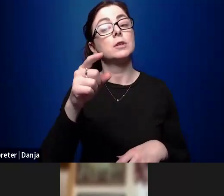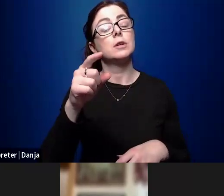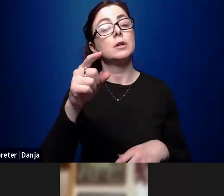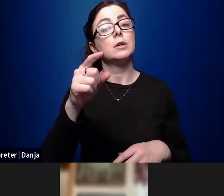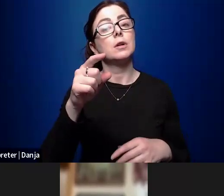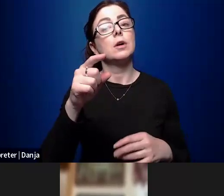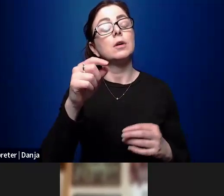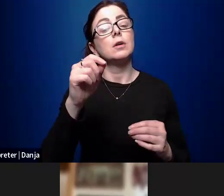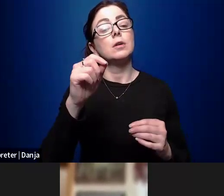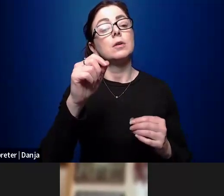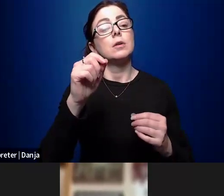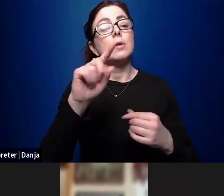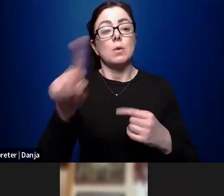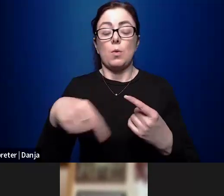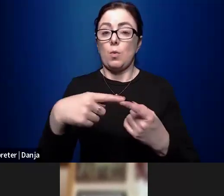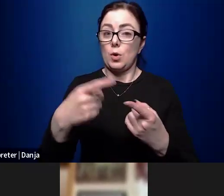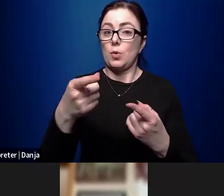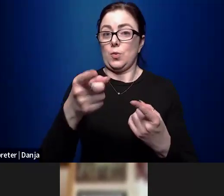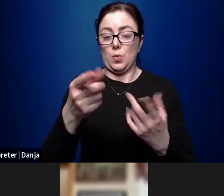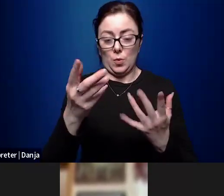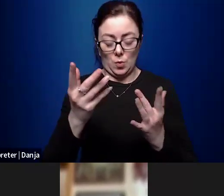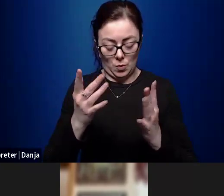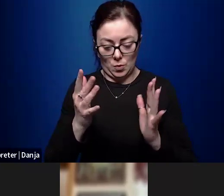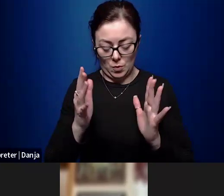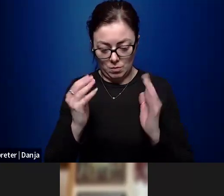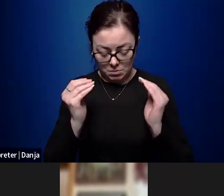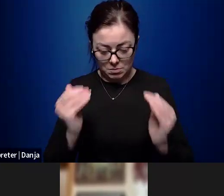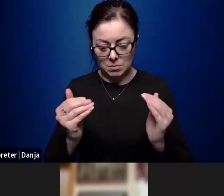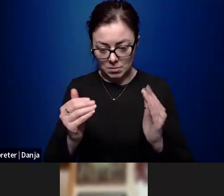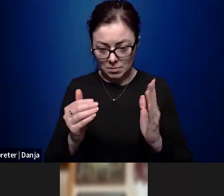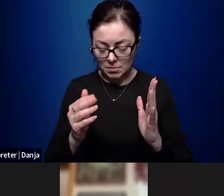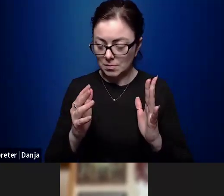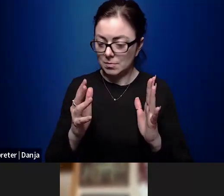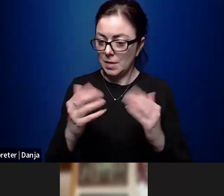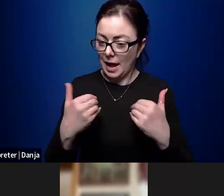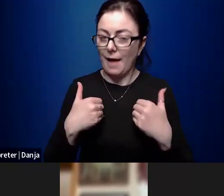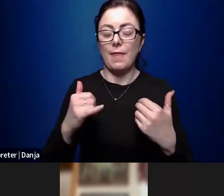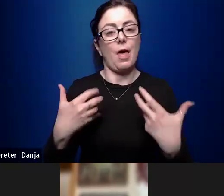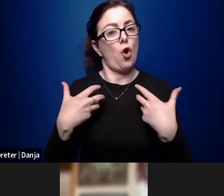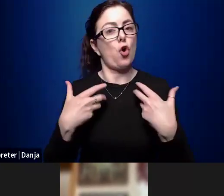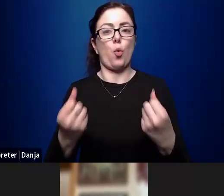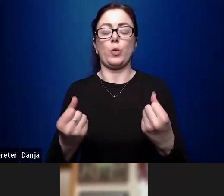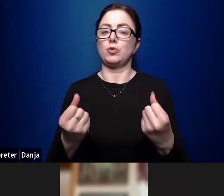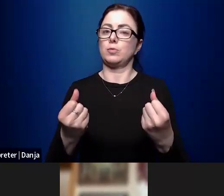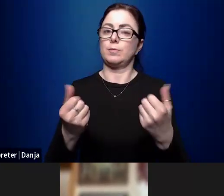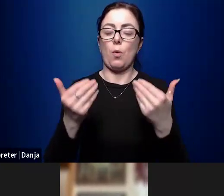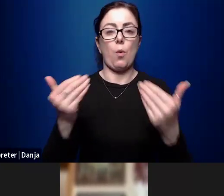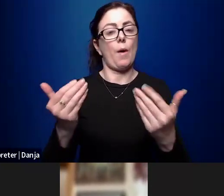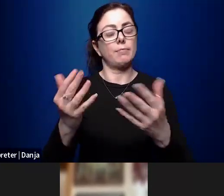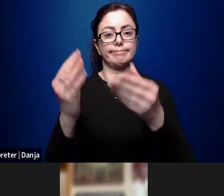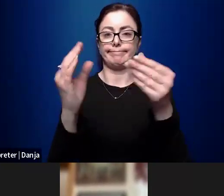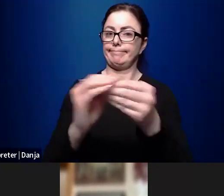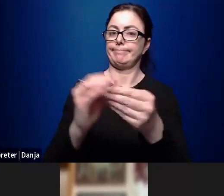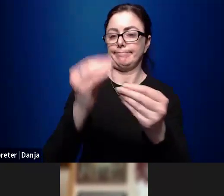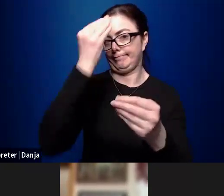you found that courage and to speak up, what was the response